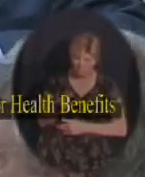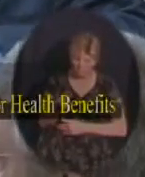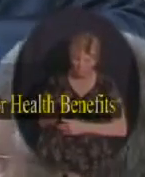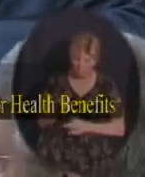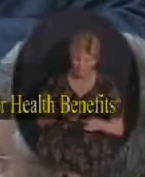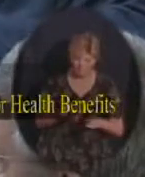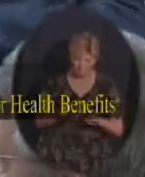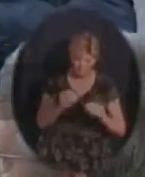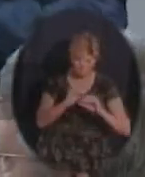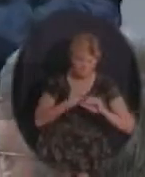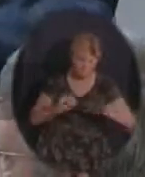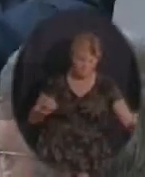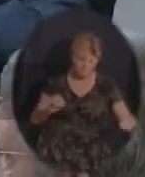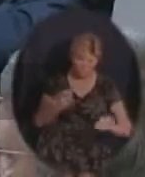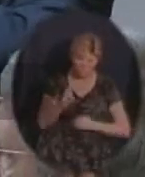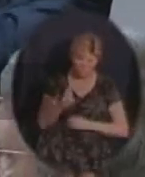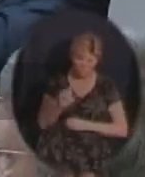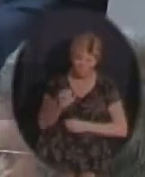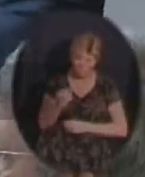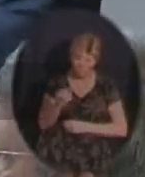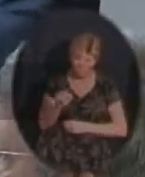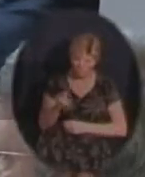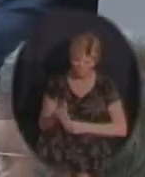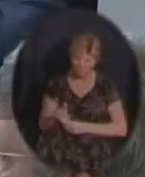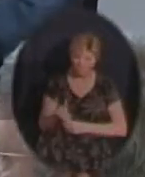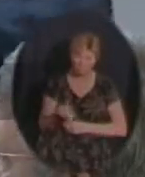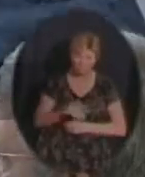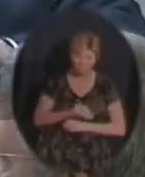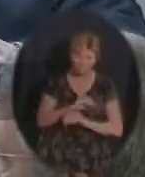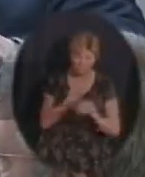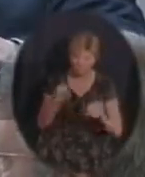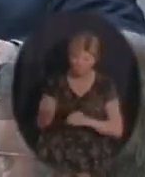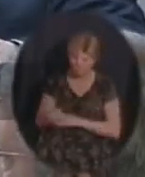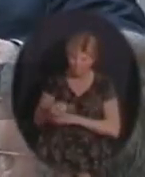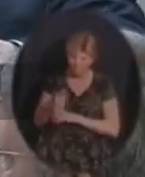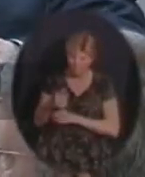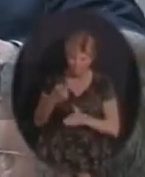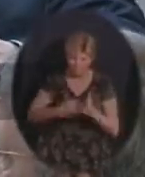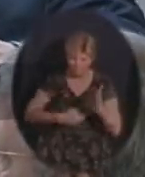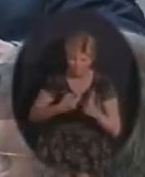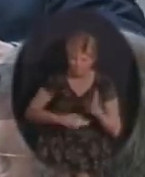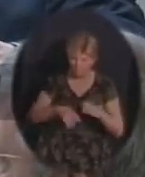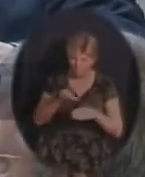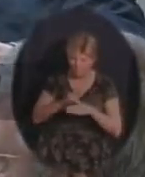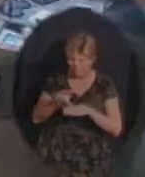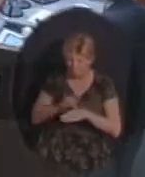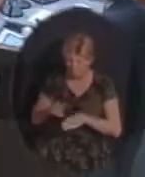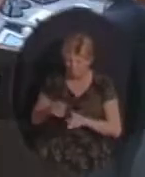area. And so there is no, quote, other fees or additional fees available to them at that.